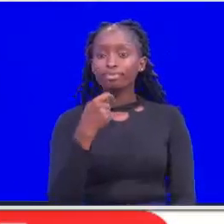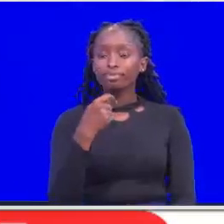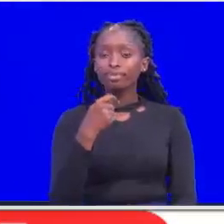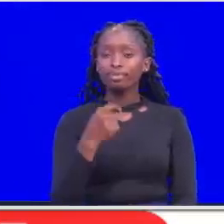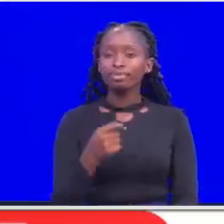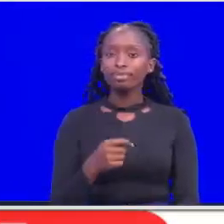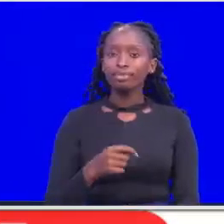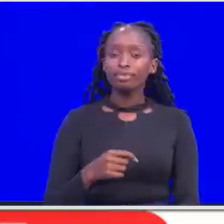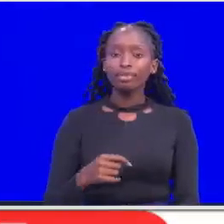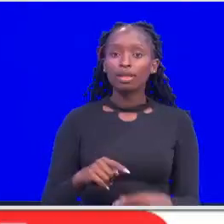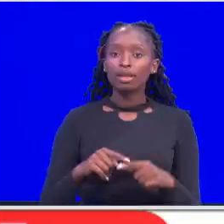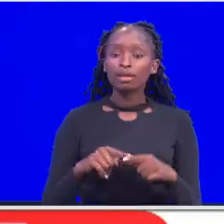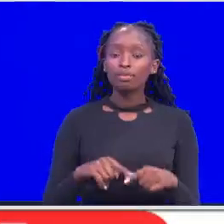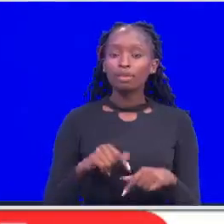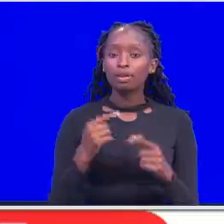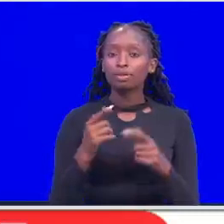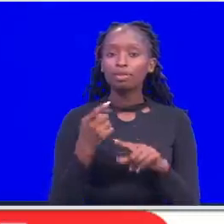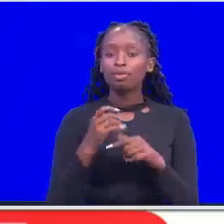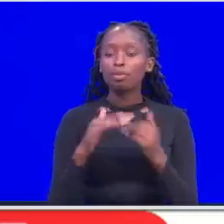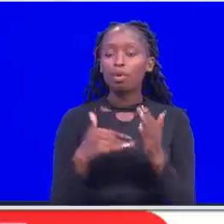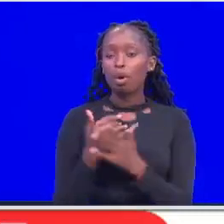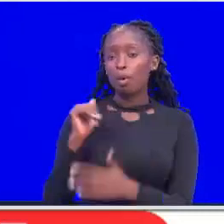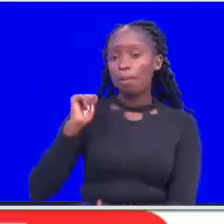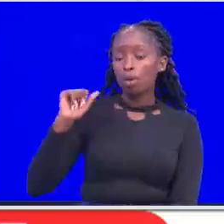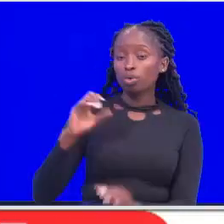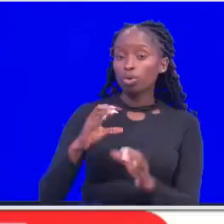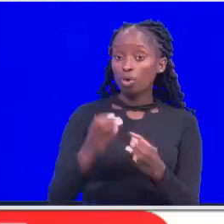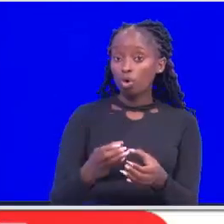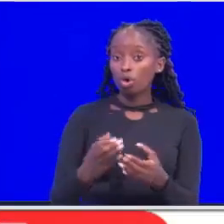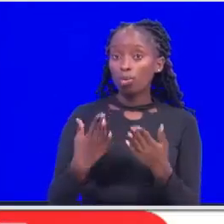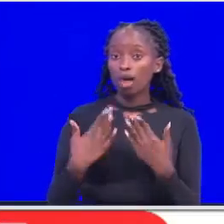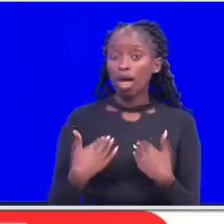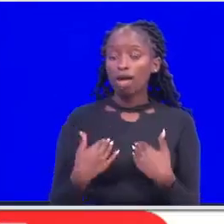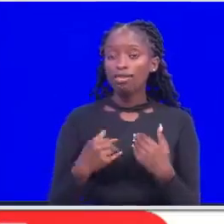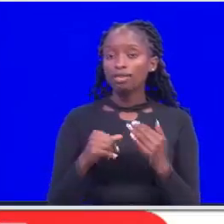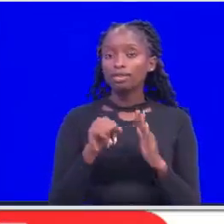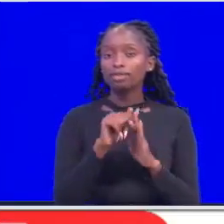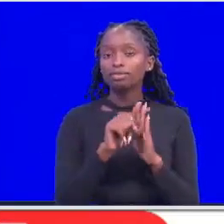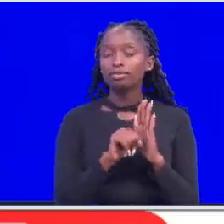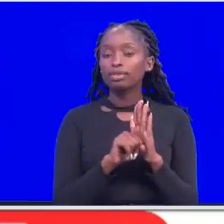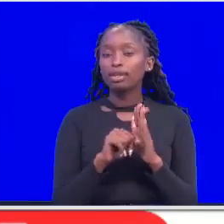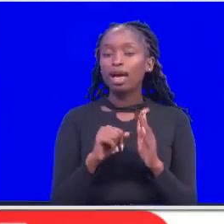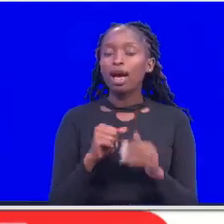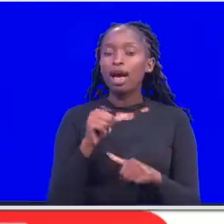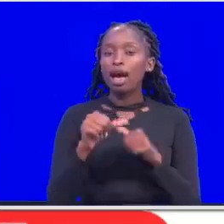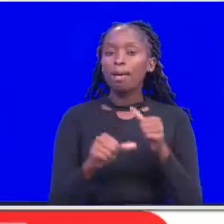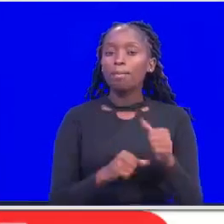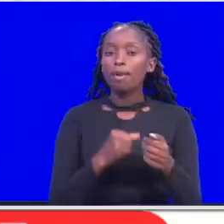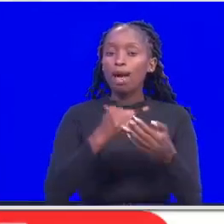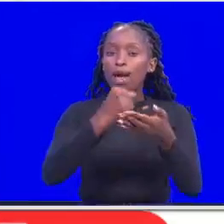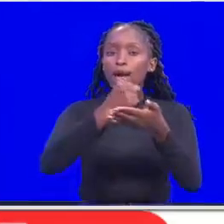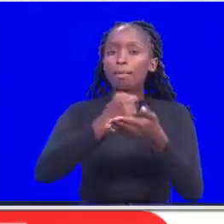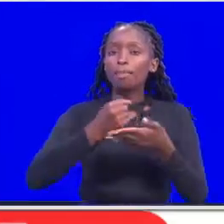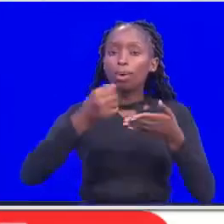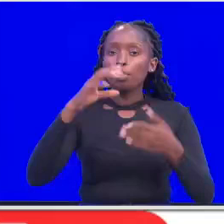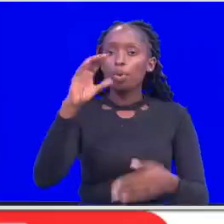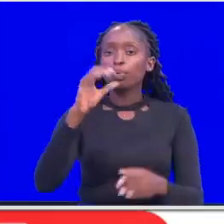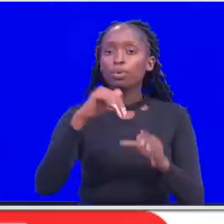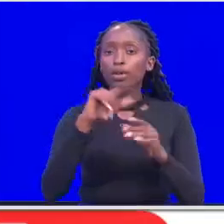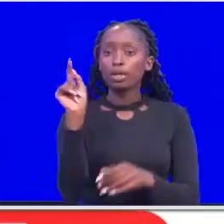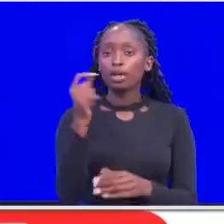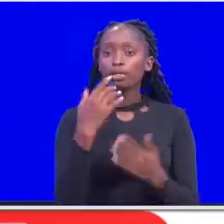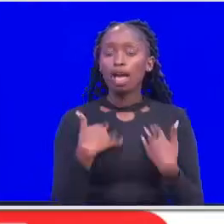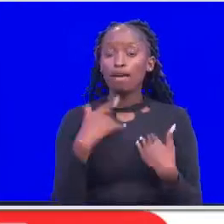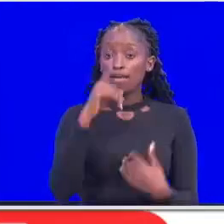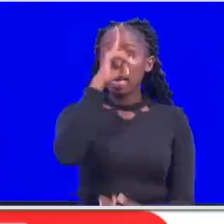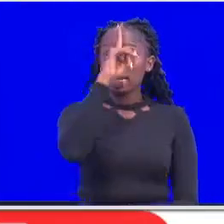irrespective of our political affiliation, the subject of unemployment is a serious issue in Kenya. We have